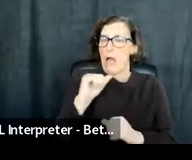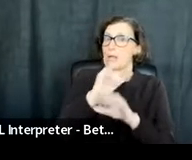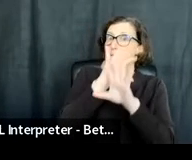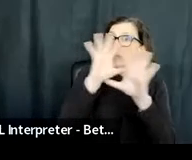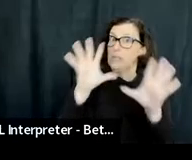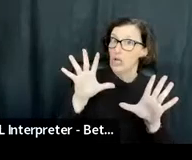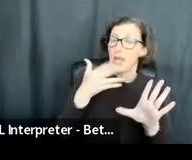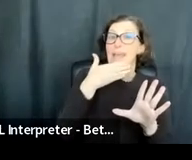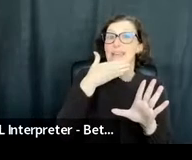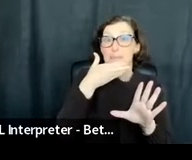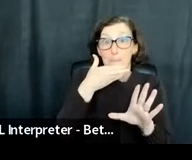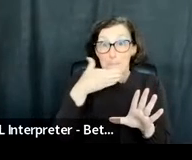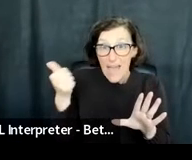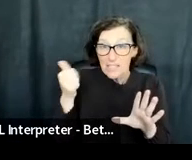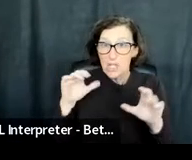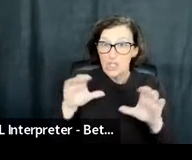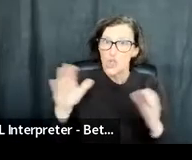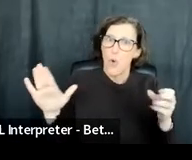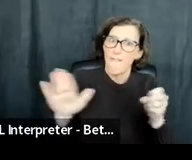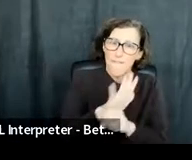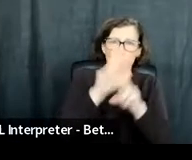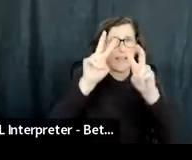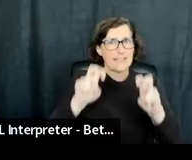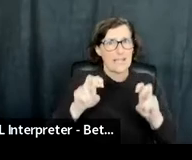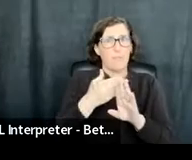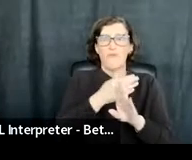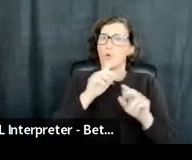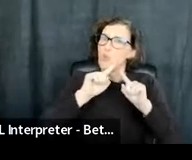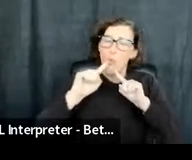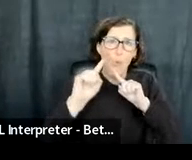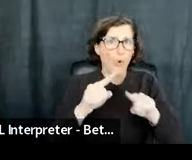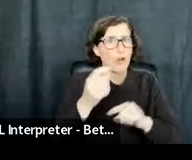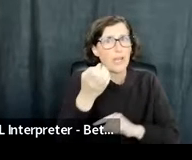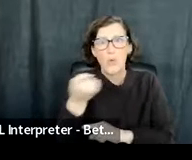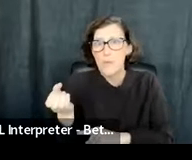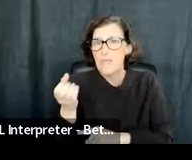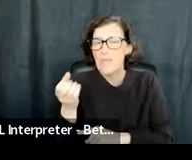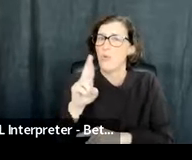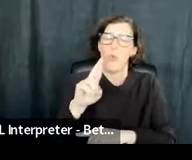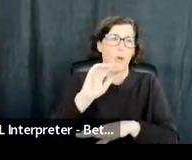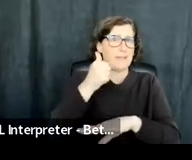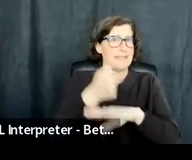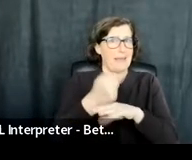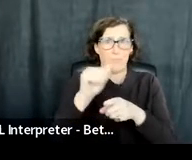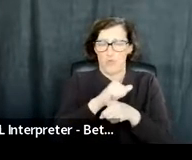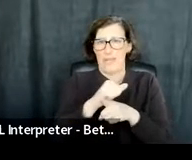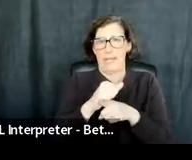to do a full assessment before ordering any equipment or scheduling any training.